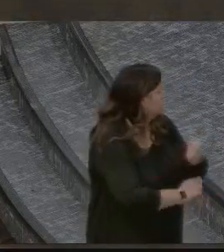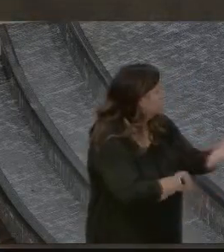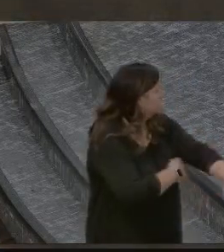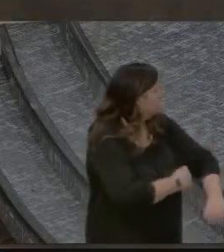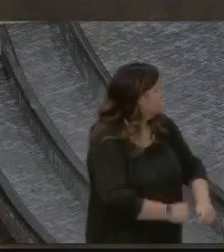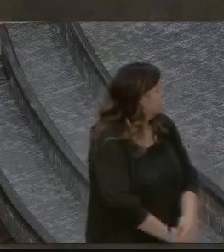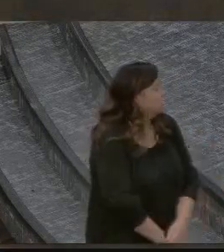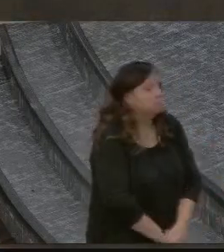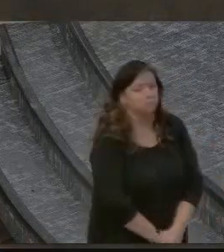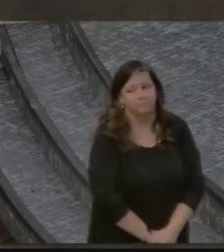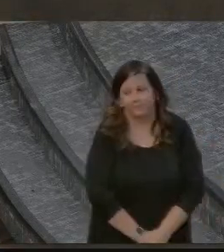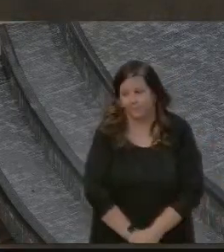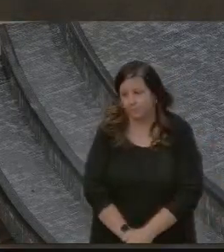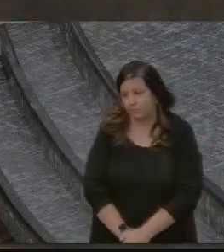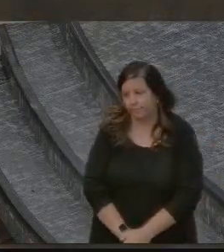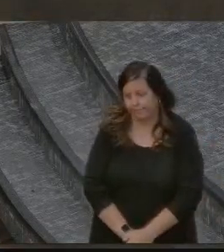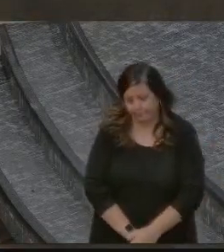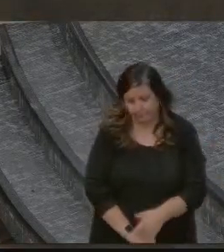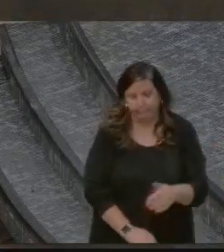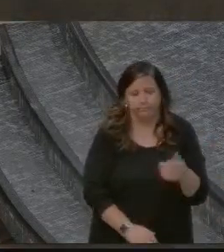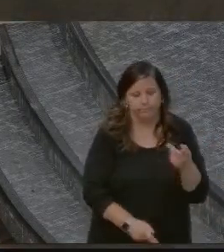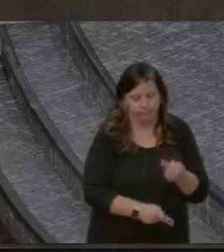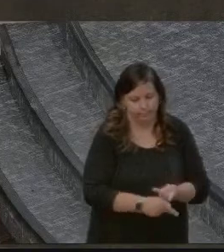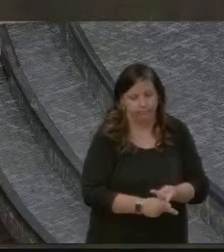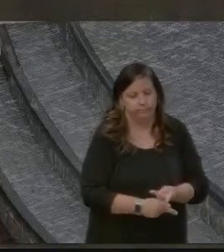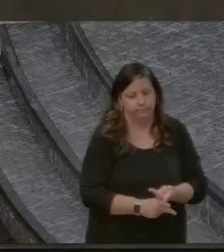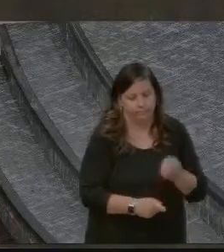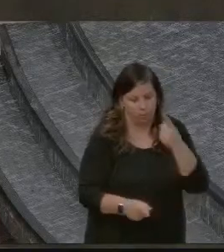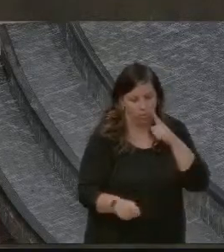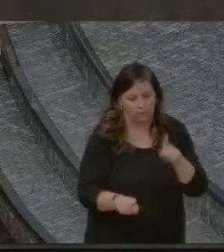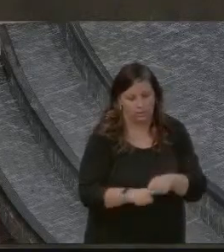All right, it's on consent.